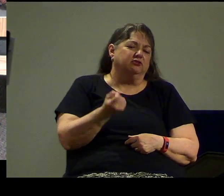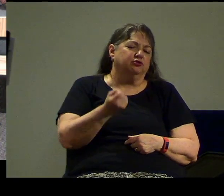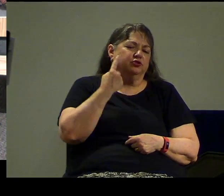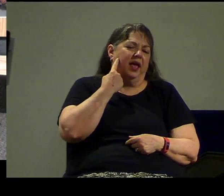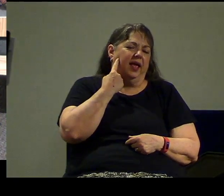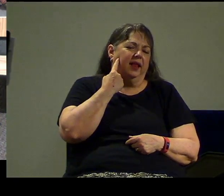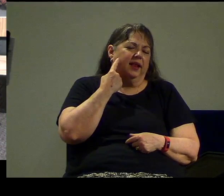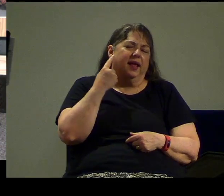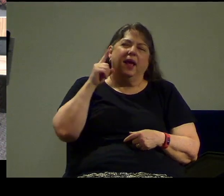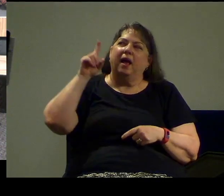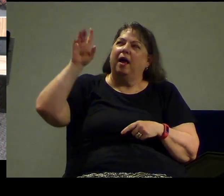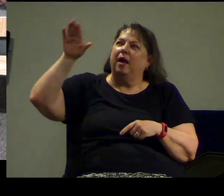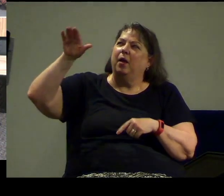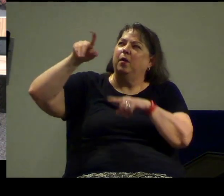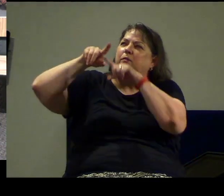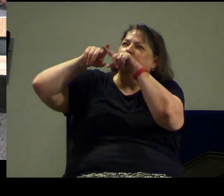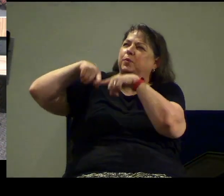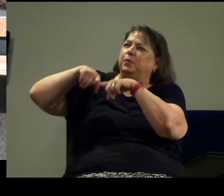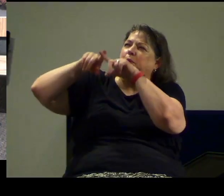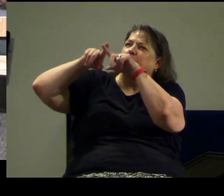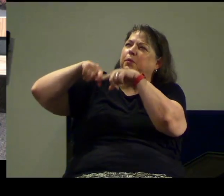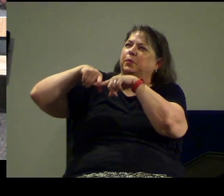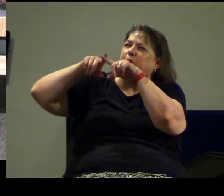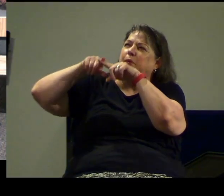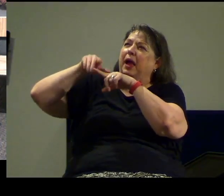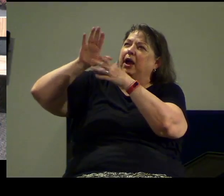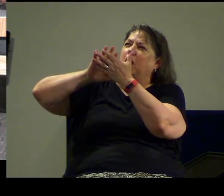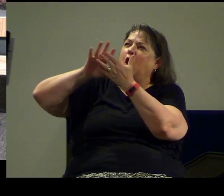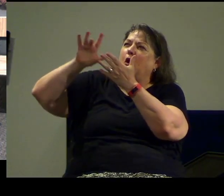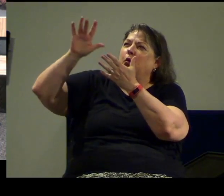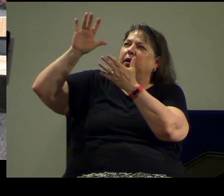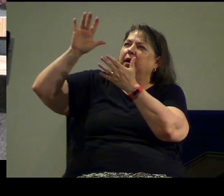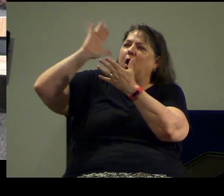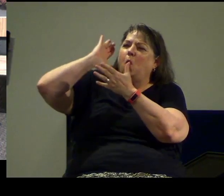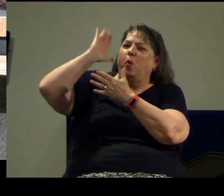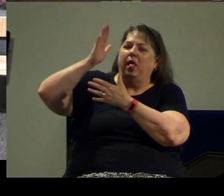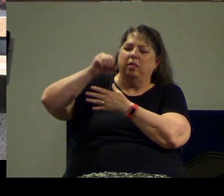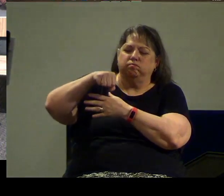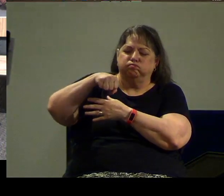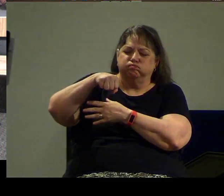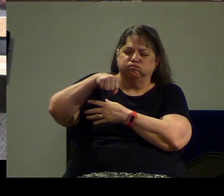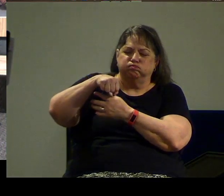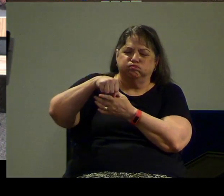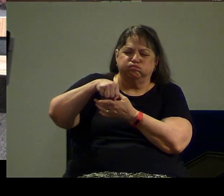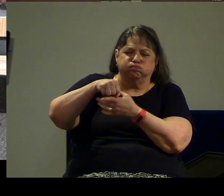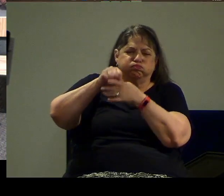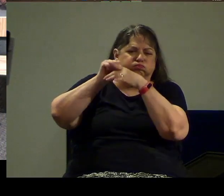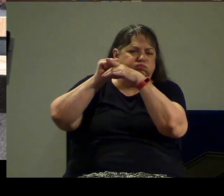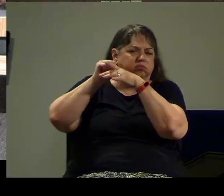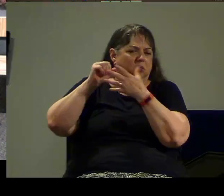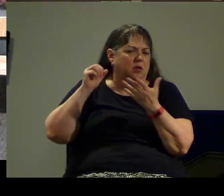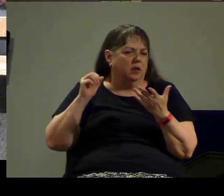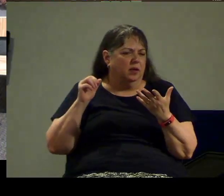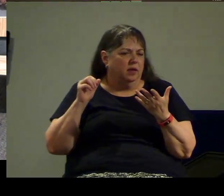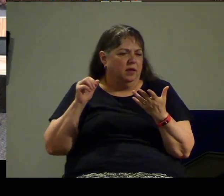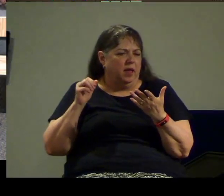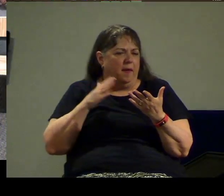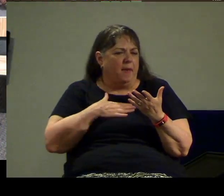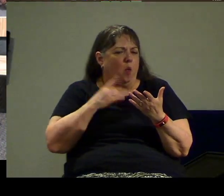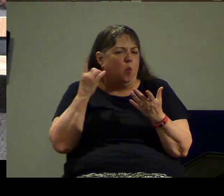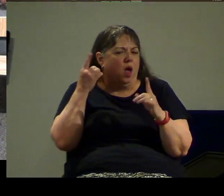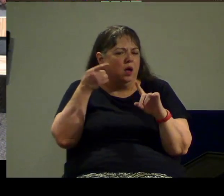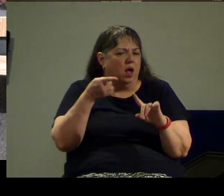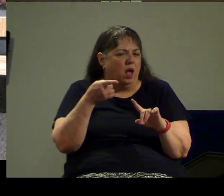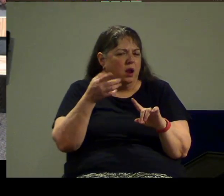him. He's the glory and the lifter of your head. And that's why David said, my one desire is to